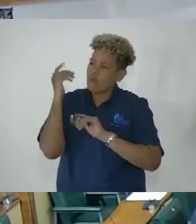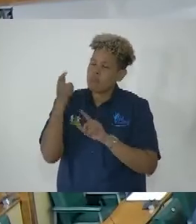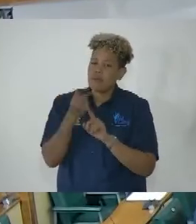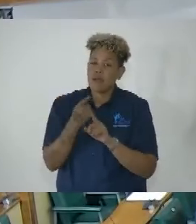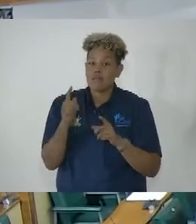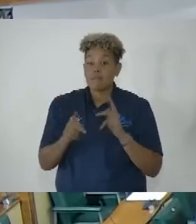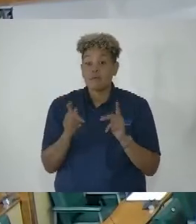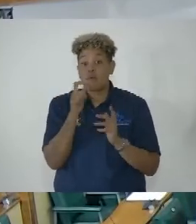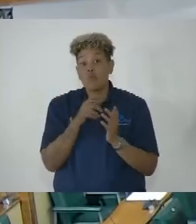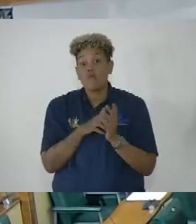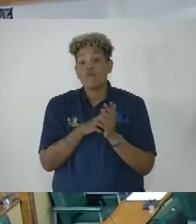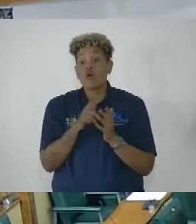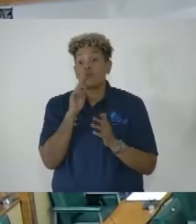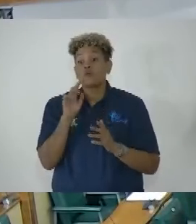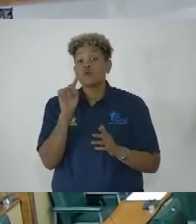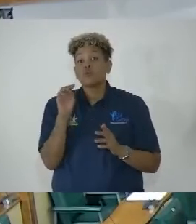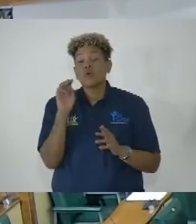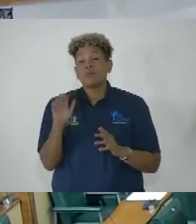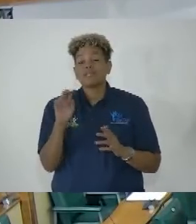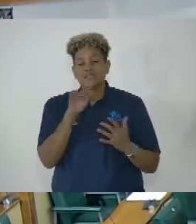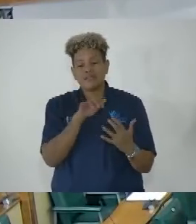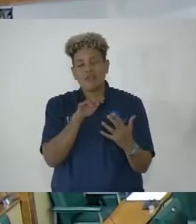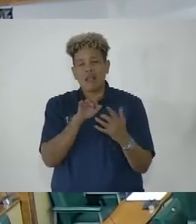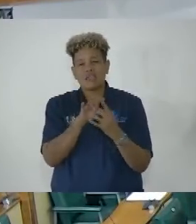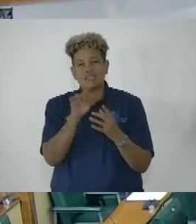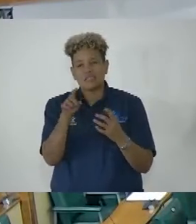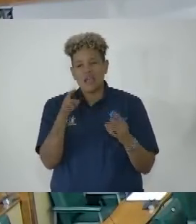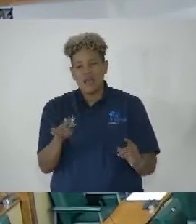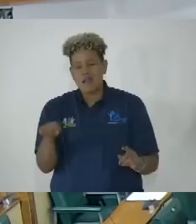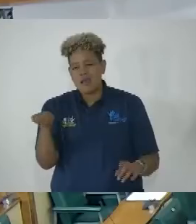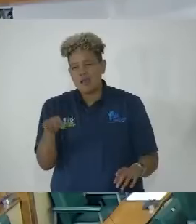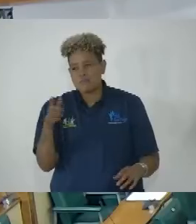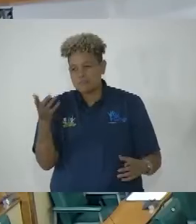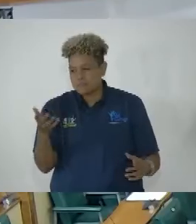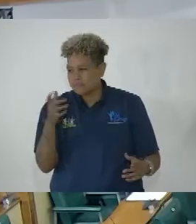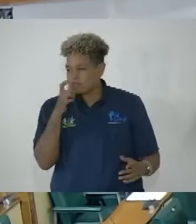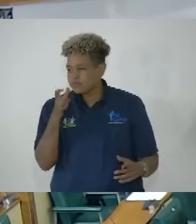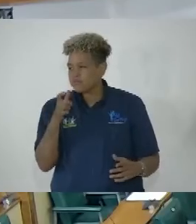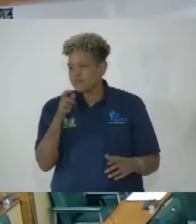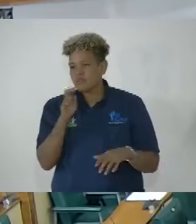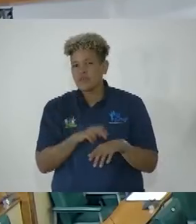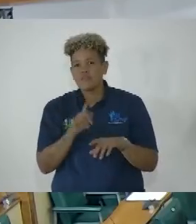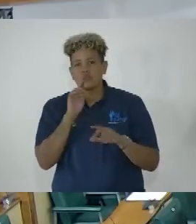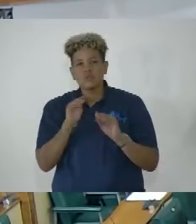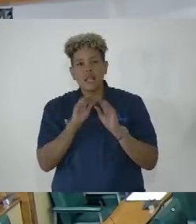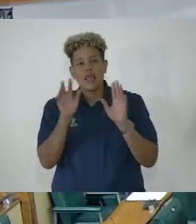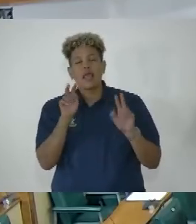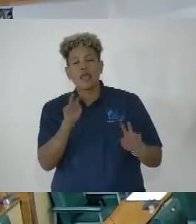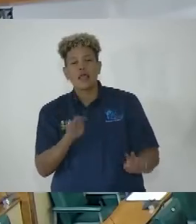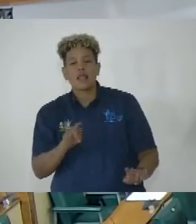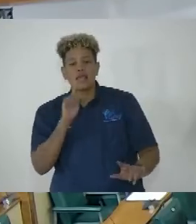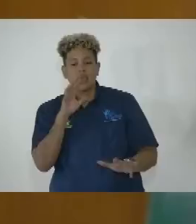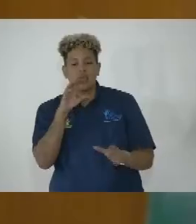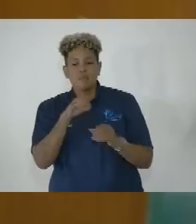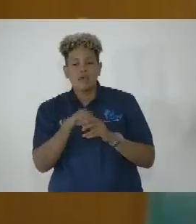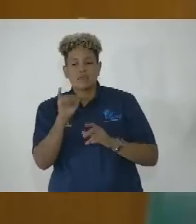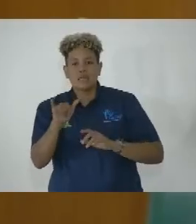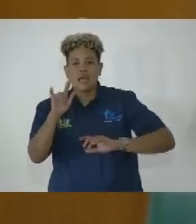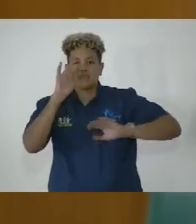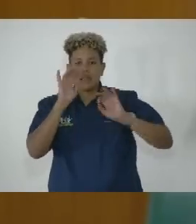who are vulnerable to domestic violence are, of course, clearly part of that